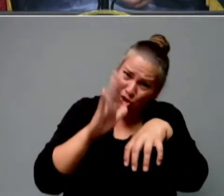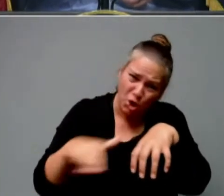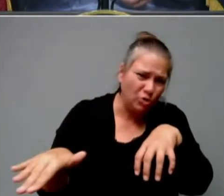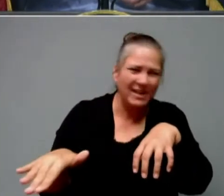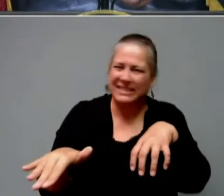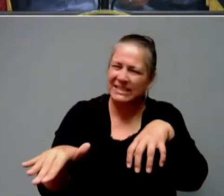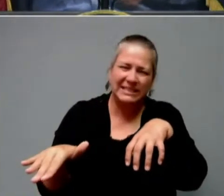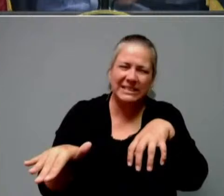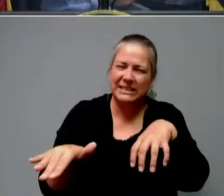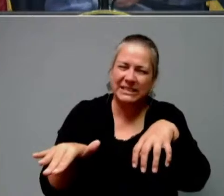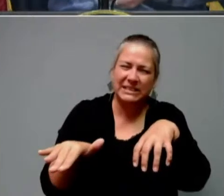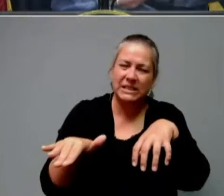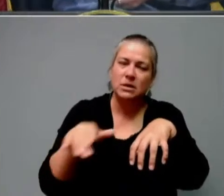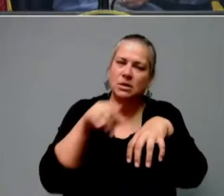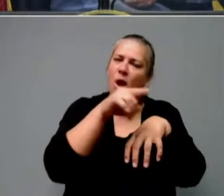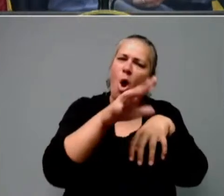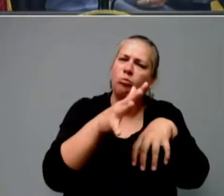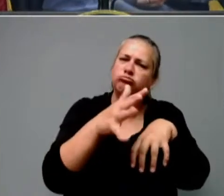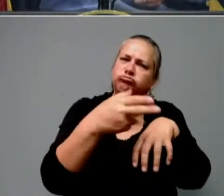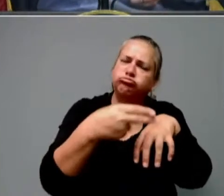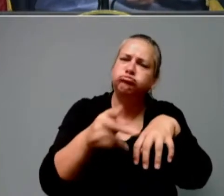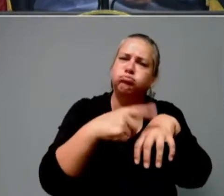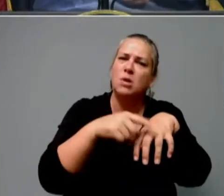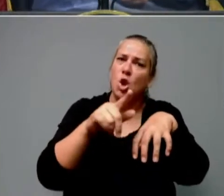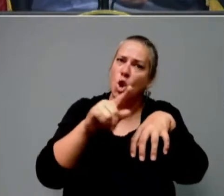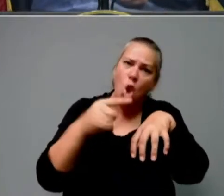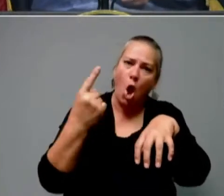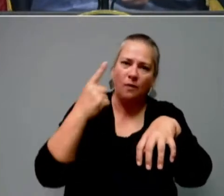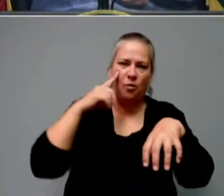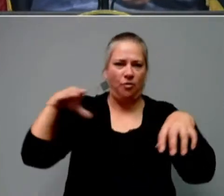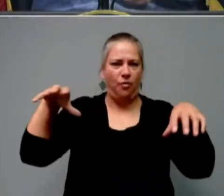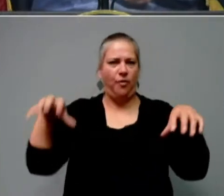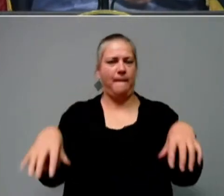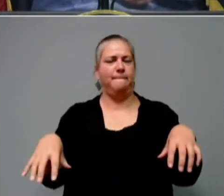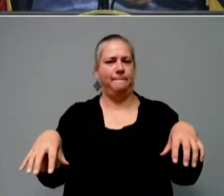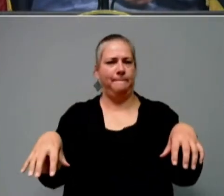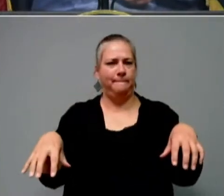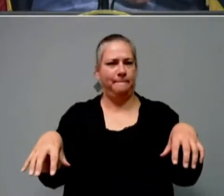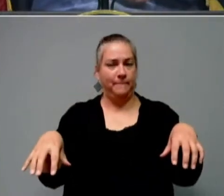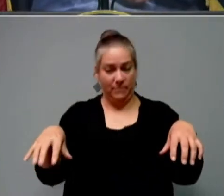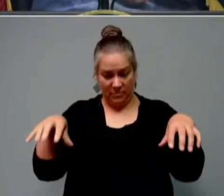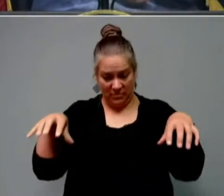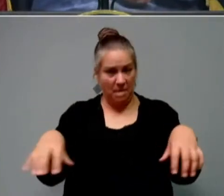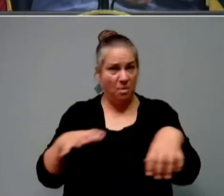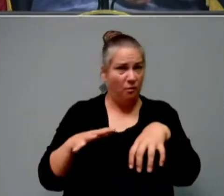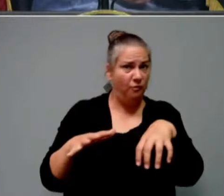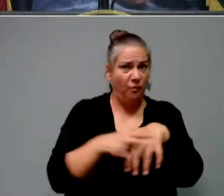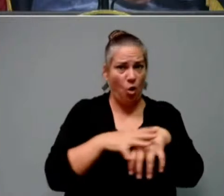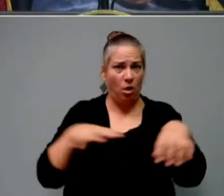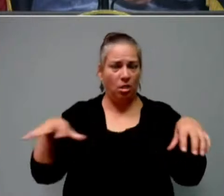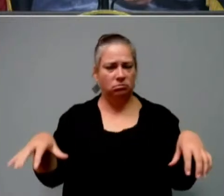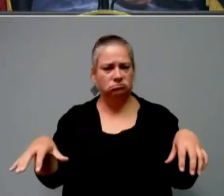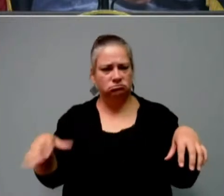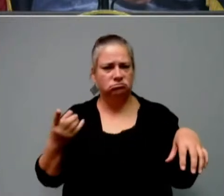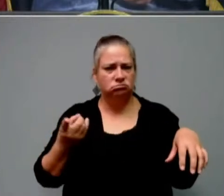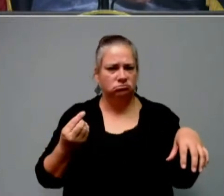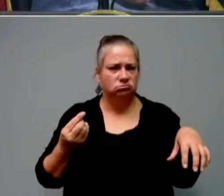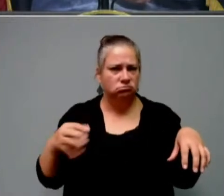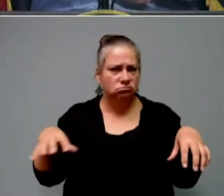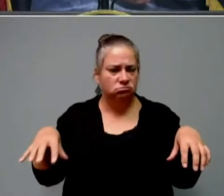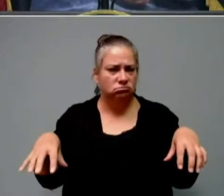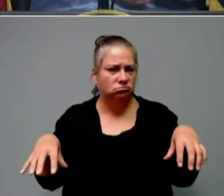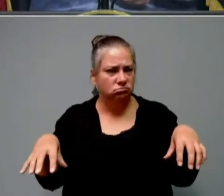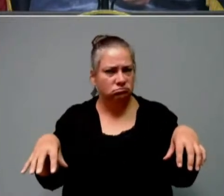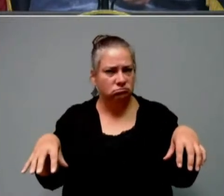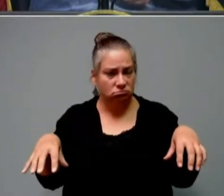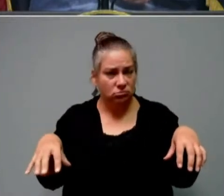have capacity at these facilities. And folks, with schools all going back, and for folks who think this is all not a big deal